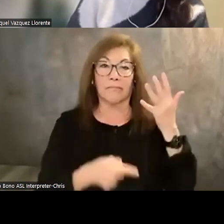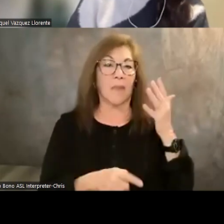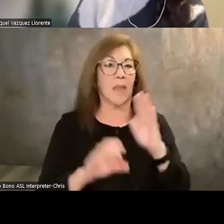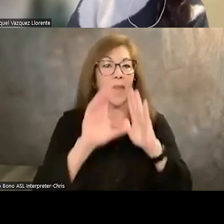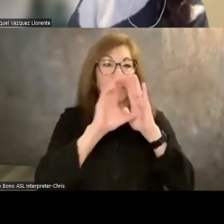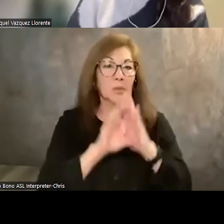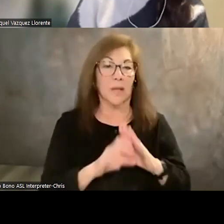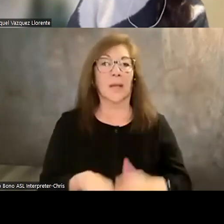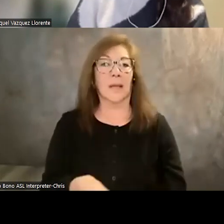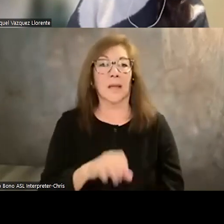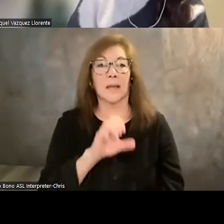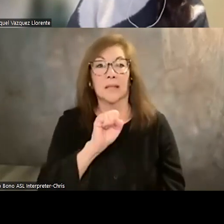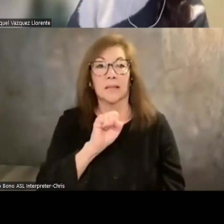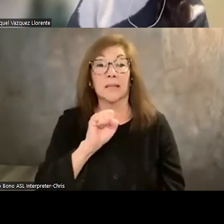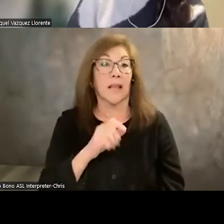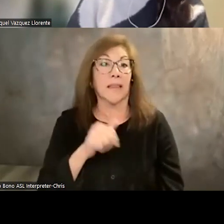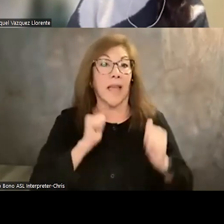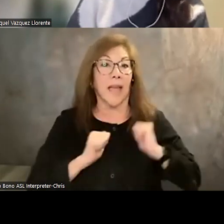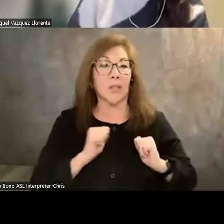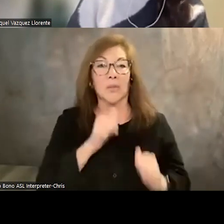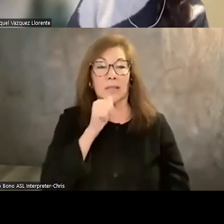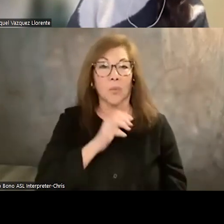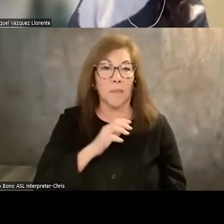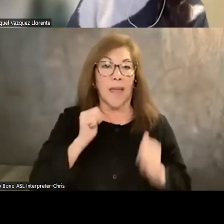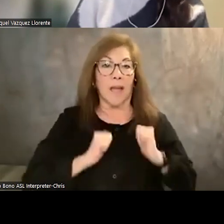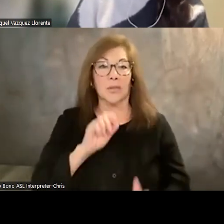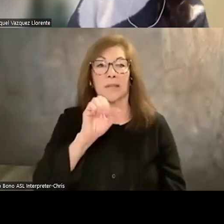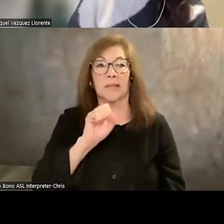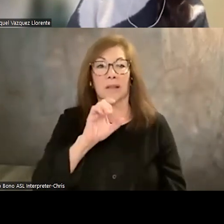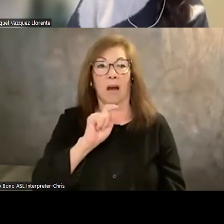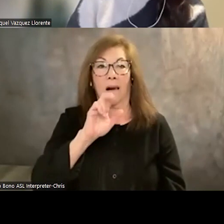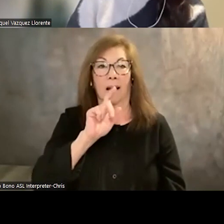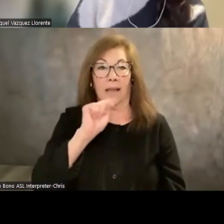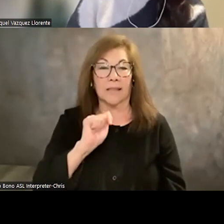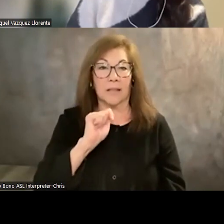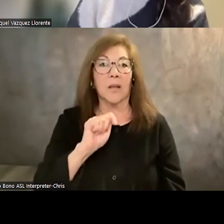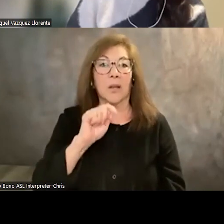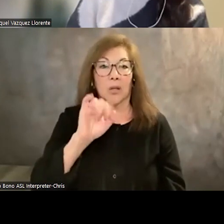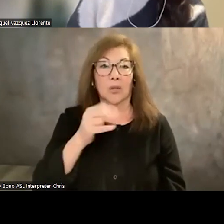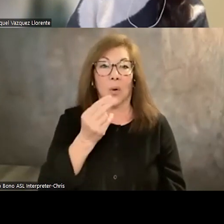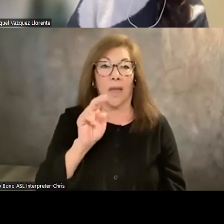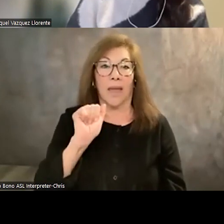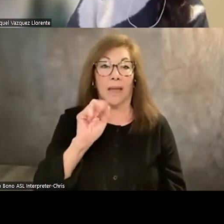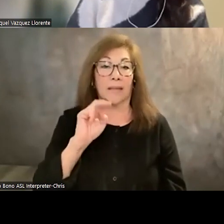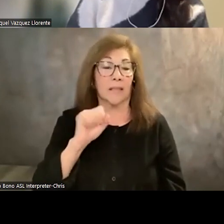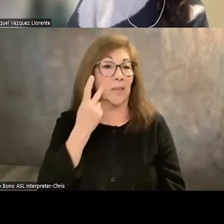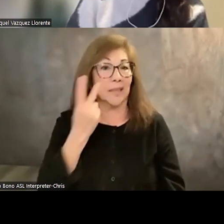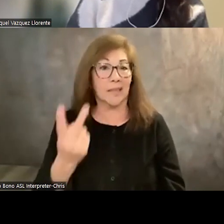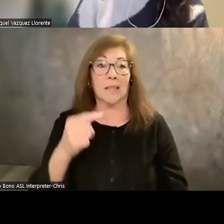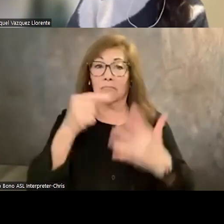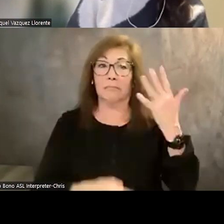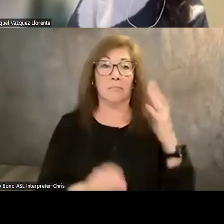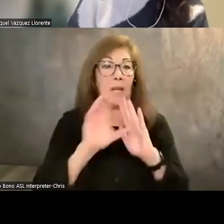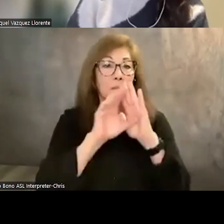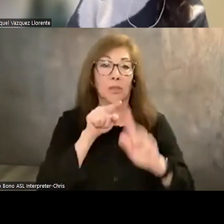at someone like Scarlett Johansson, you can find her offering every expression and every sort of like lighting condition from the internet. You just need to download that data set. So ours was